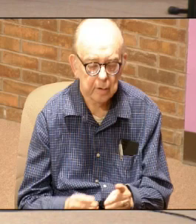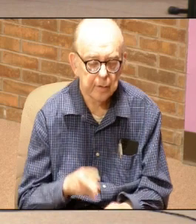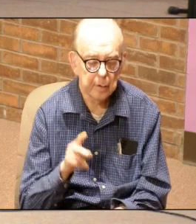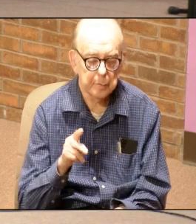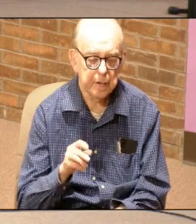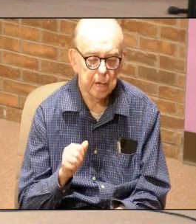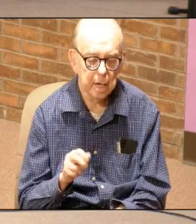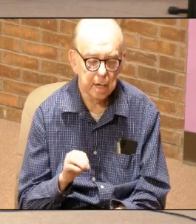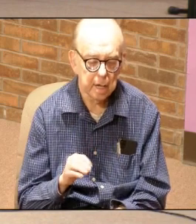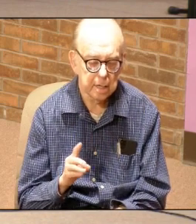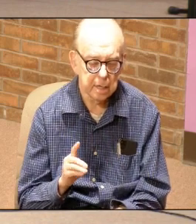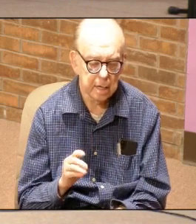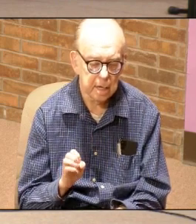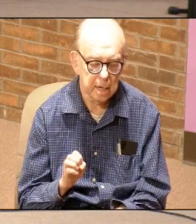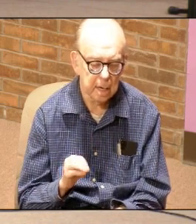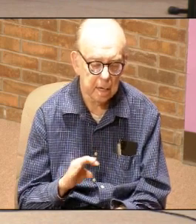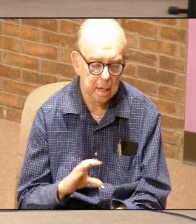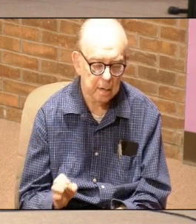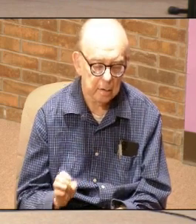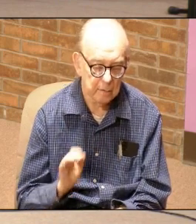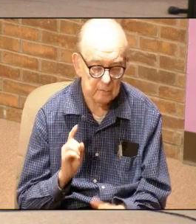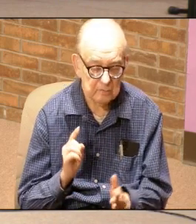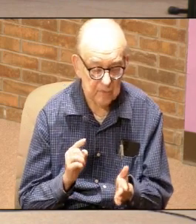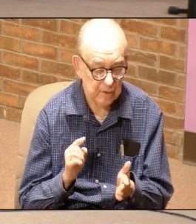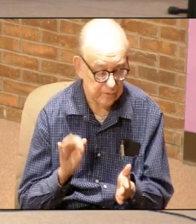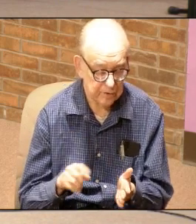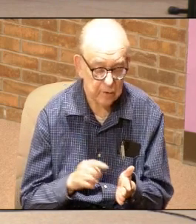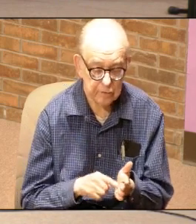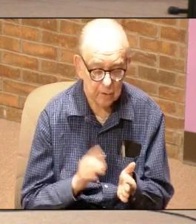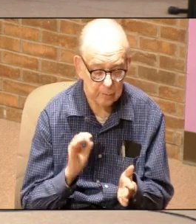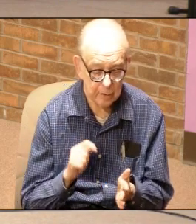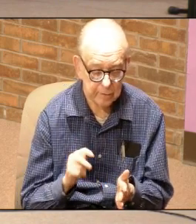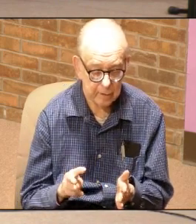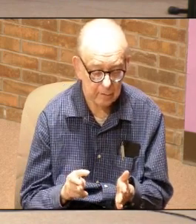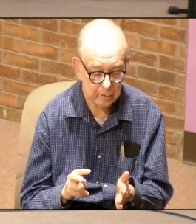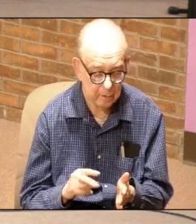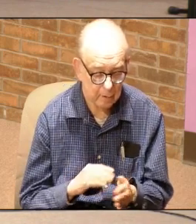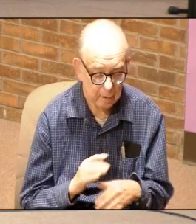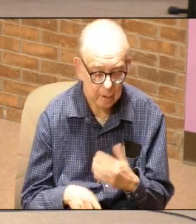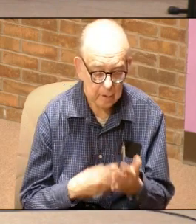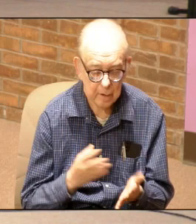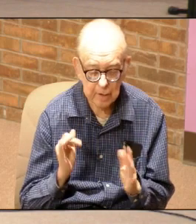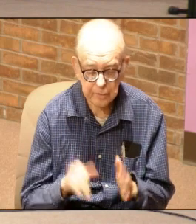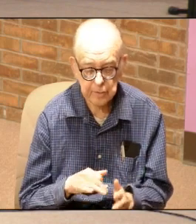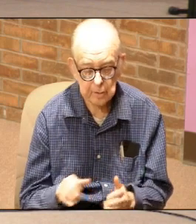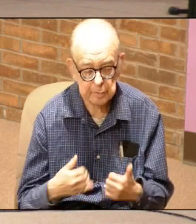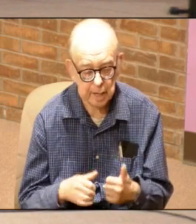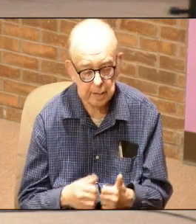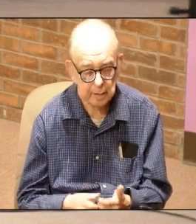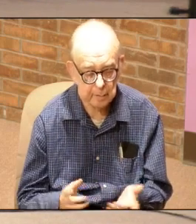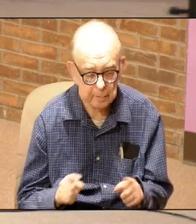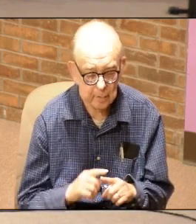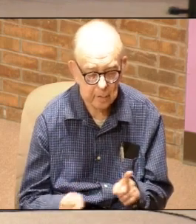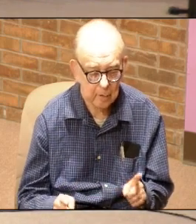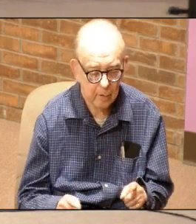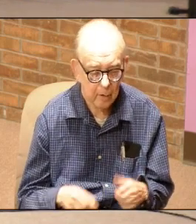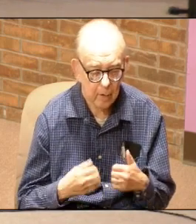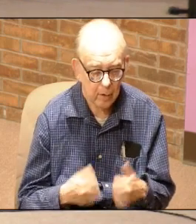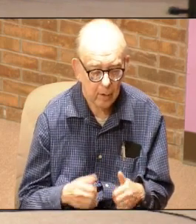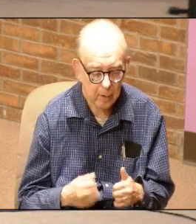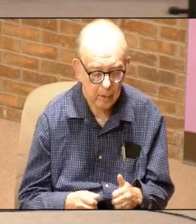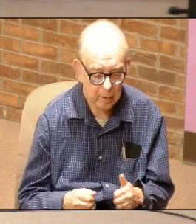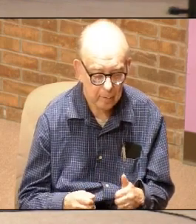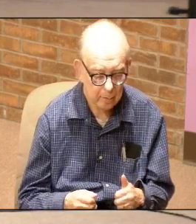pandemic? They were still showing them. And after a while, they still played. But they were playing